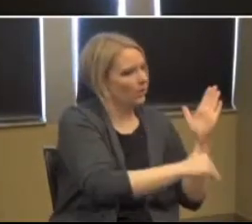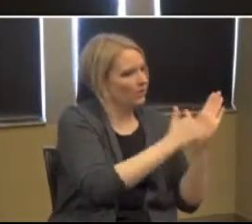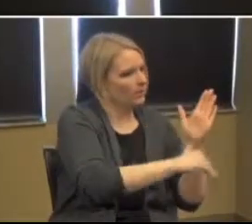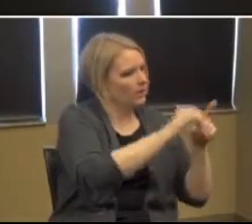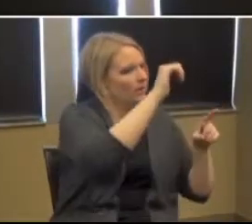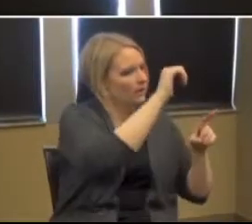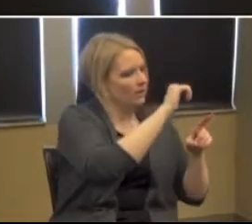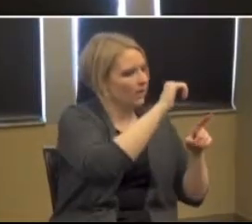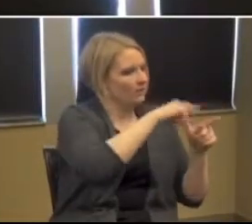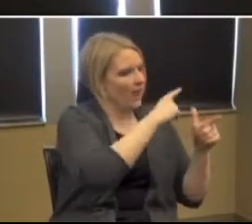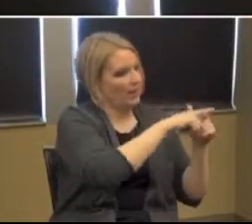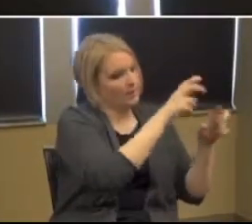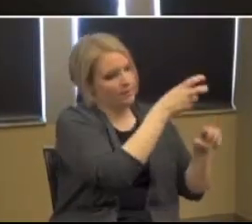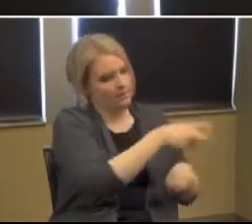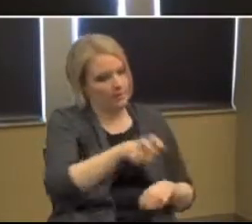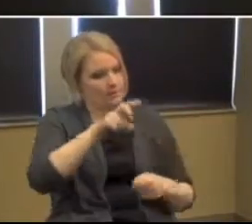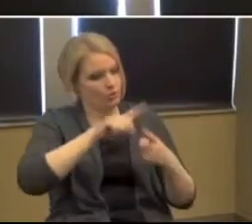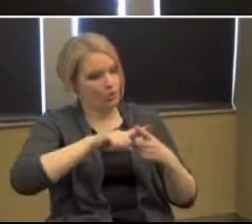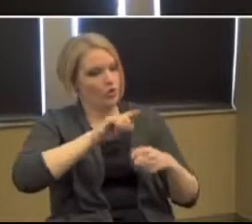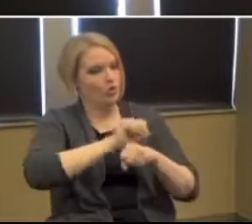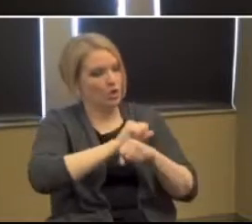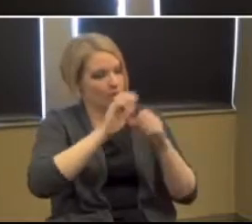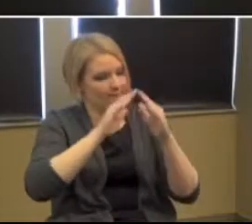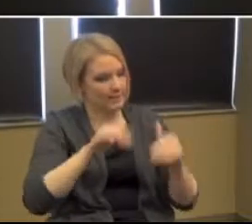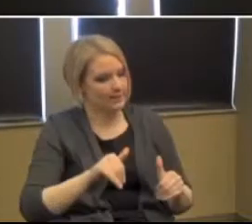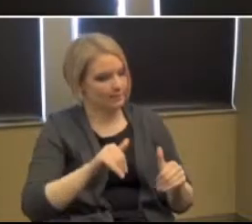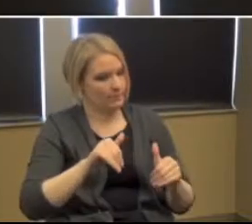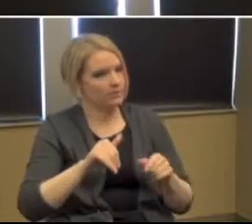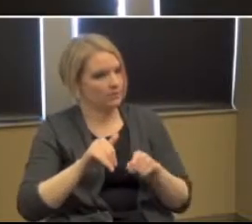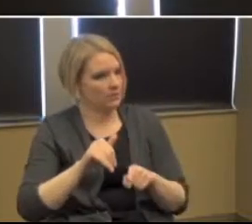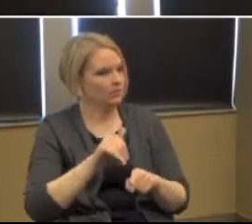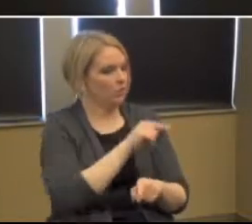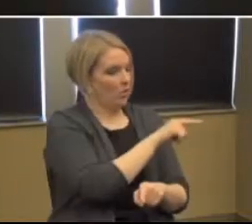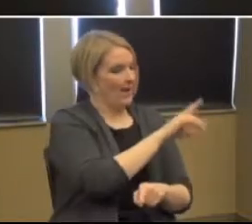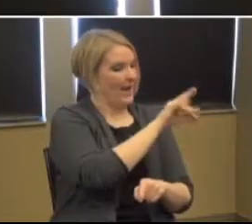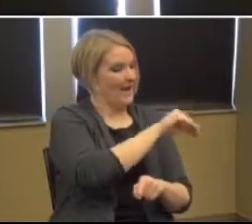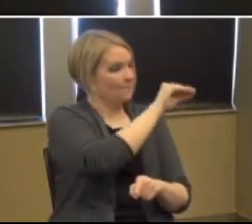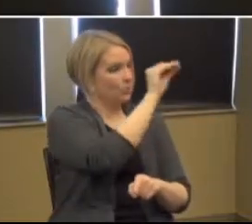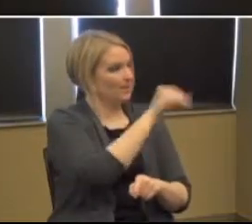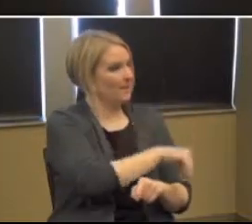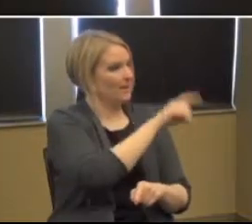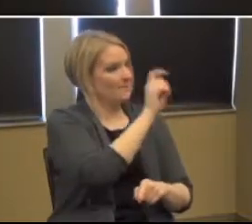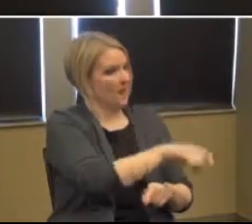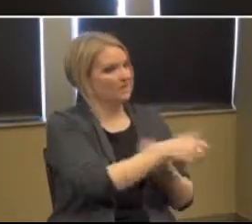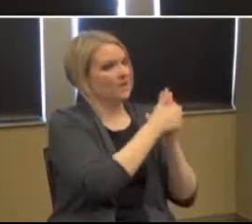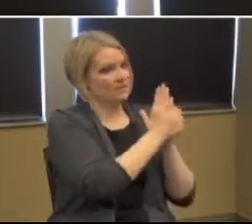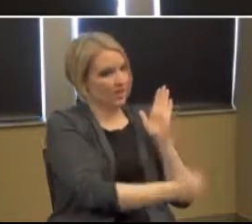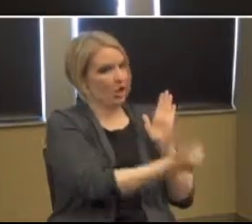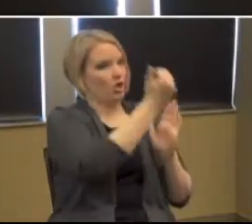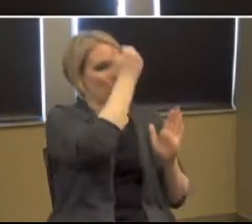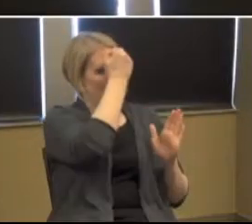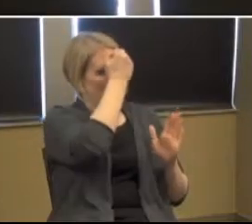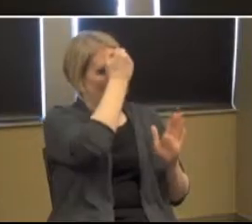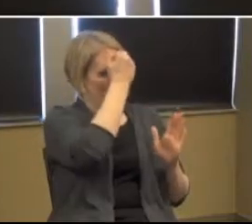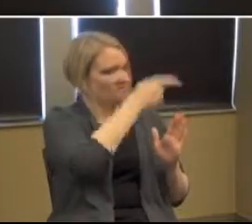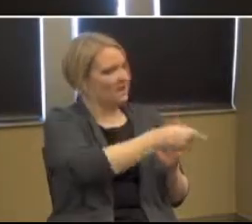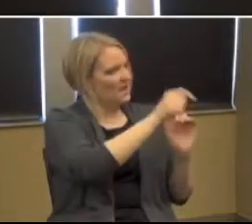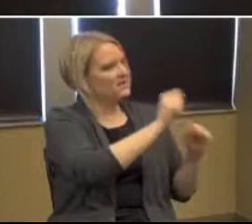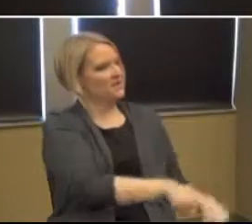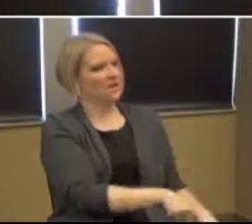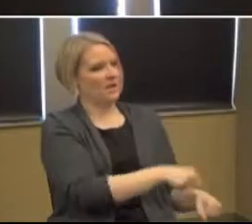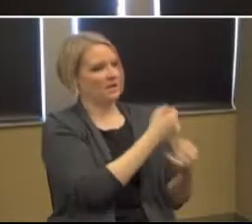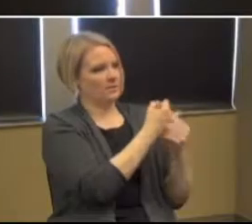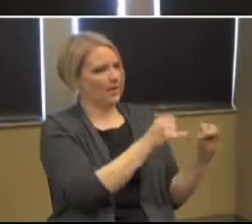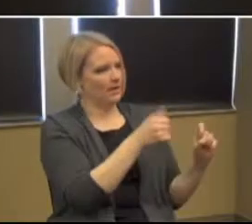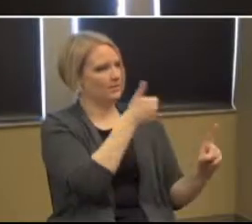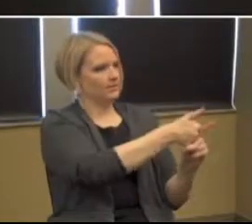and repetition, until it's at that 80% maintenance level, that they are completing it pretty much